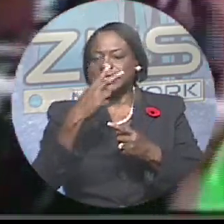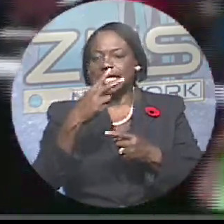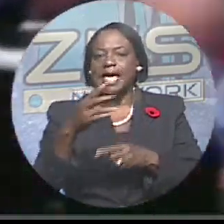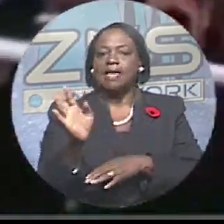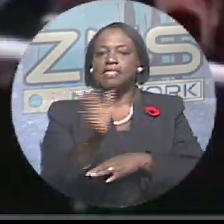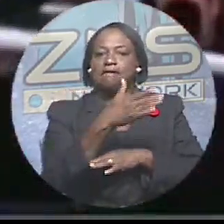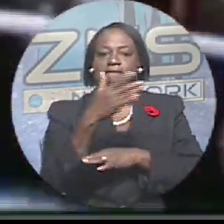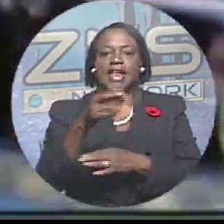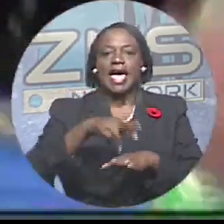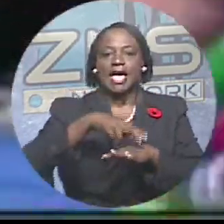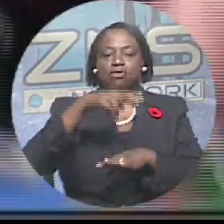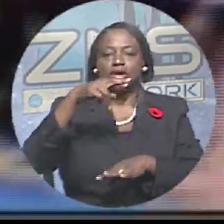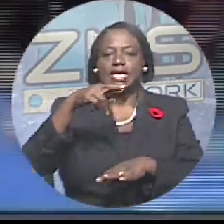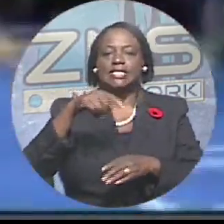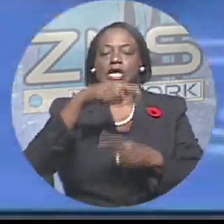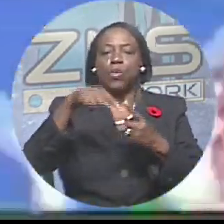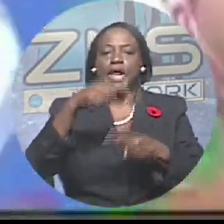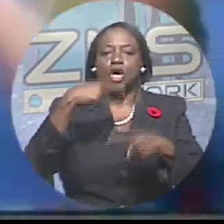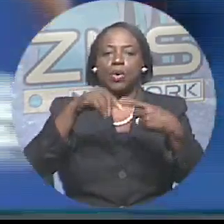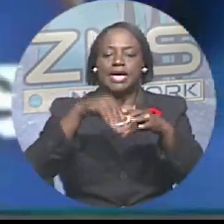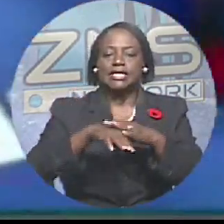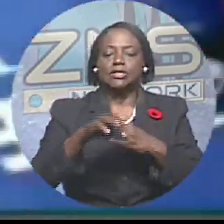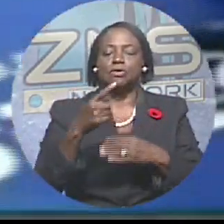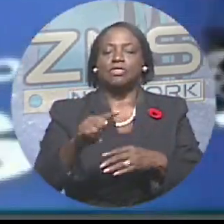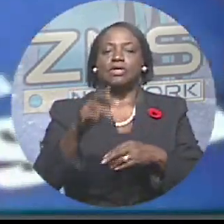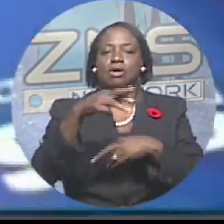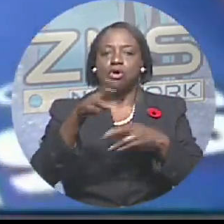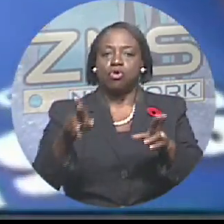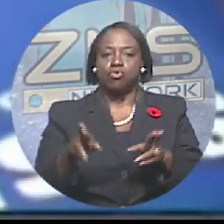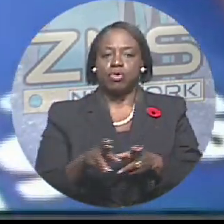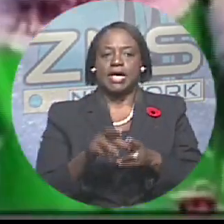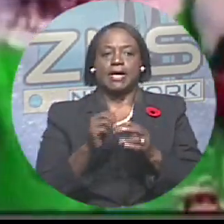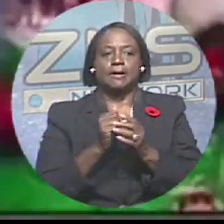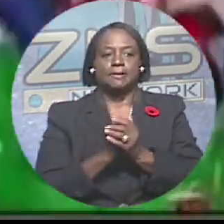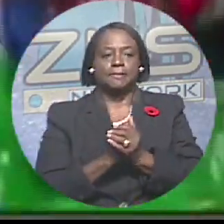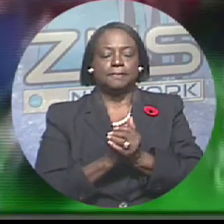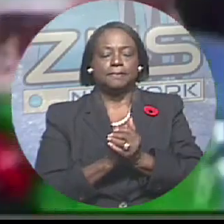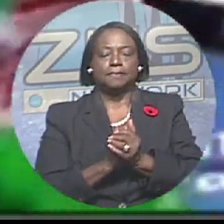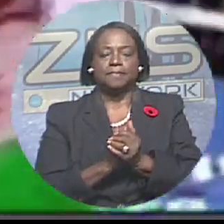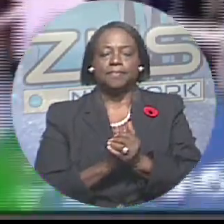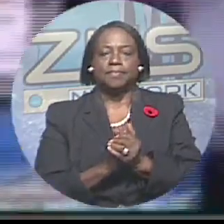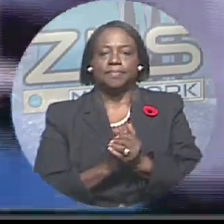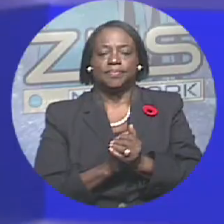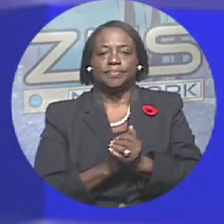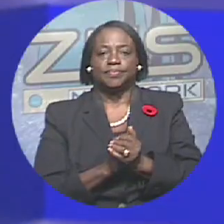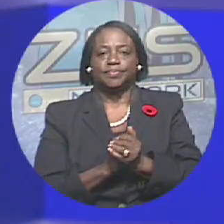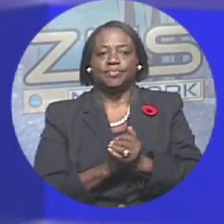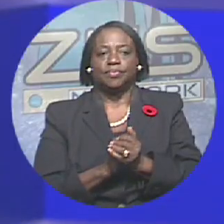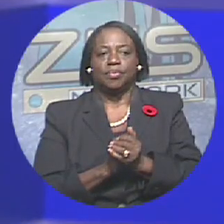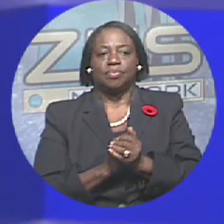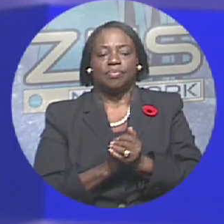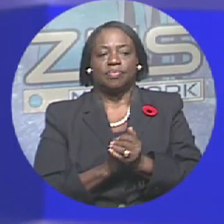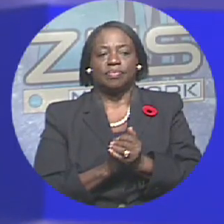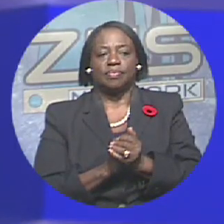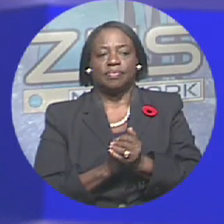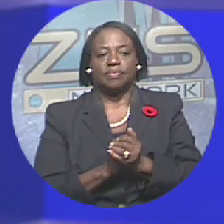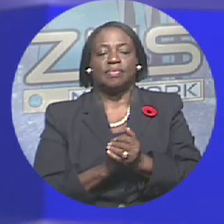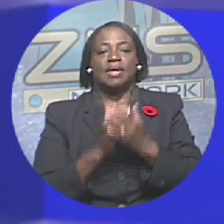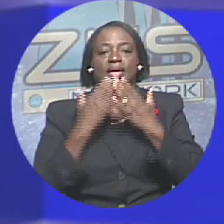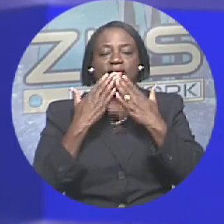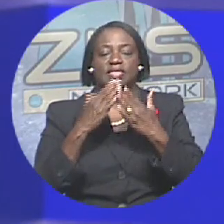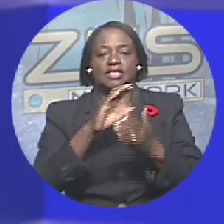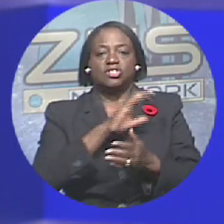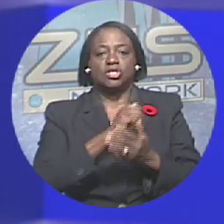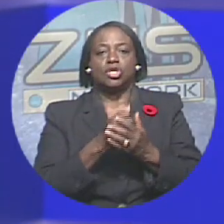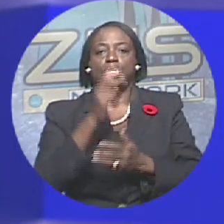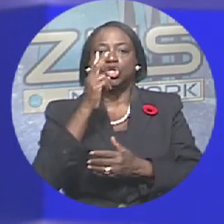fight expected by the end of this year. For ZNS Toll Sports, I'm Charles Fisher. Thanks so much, Charles. The